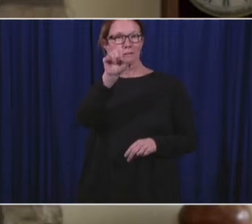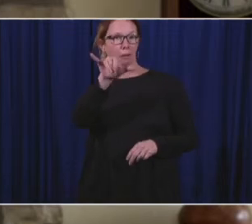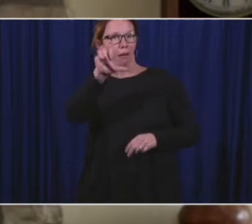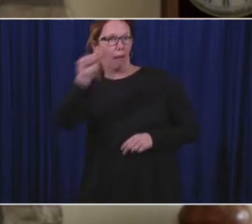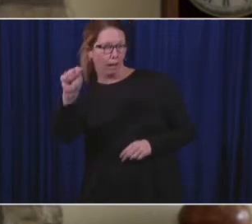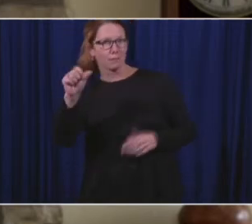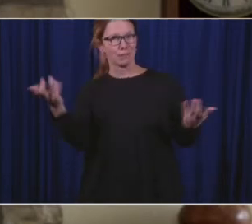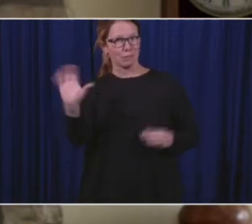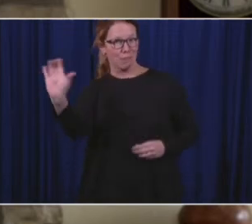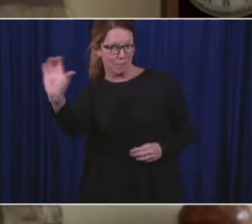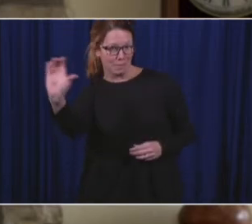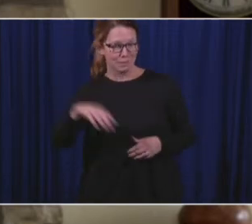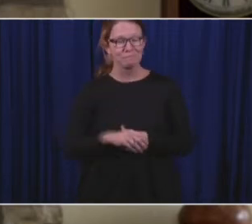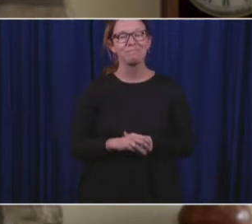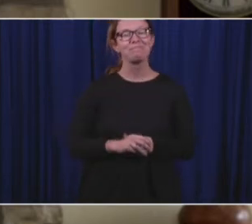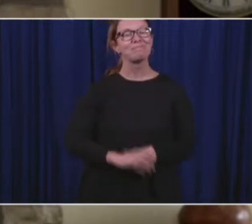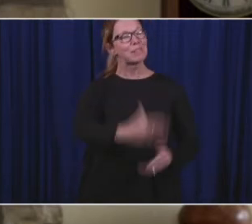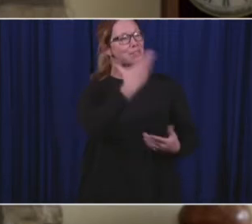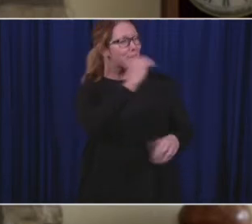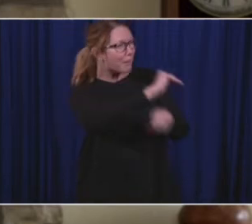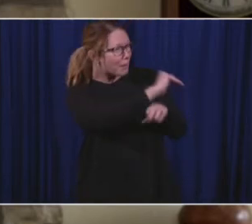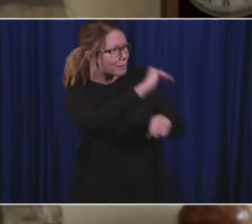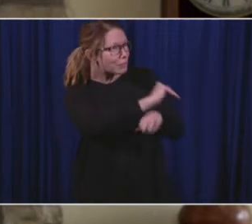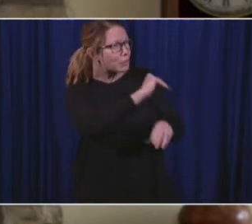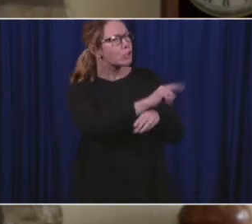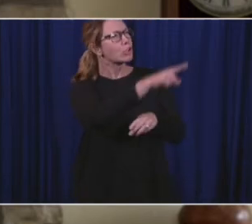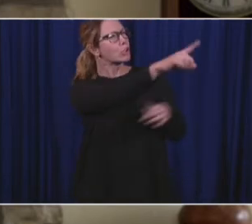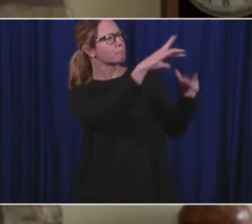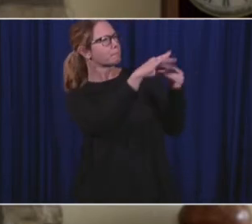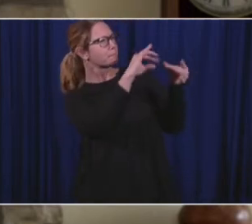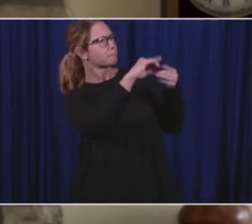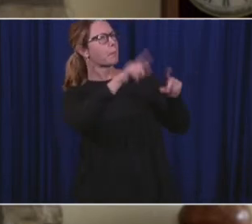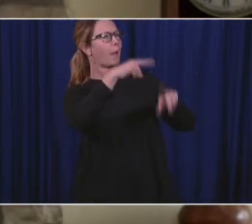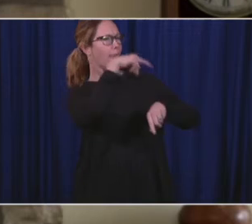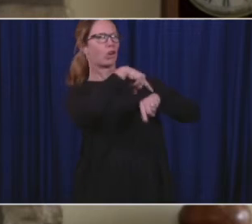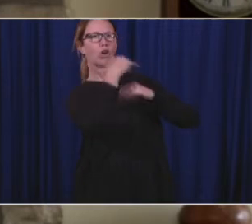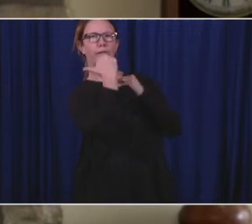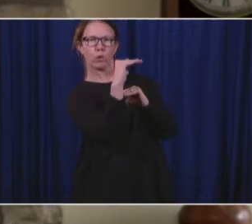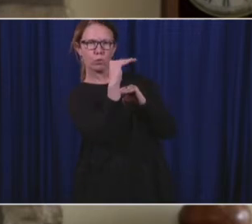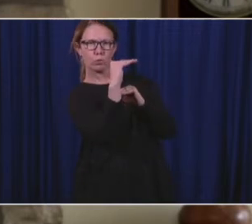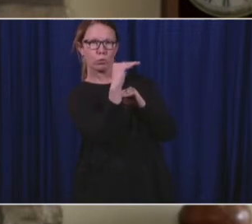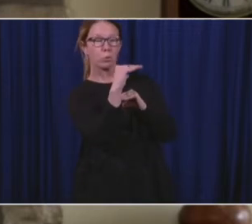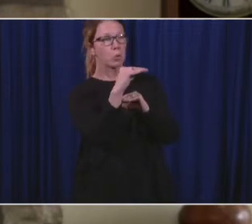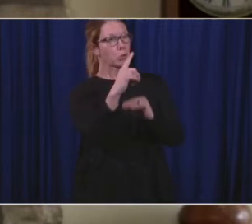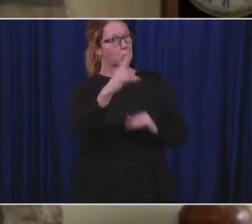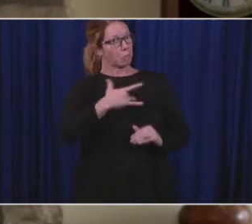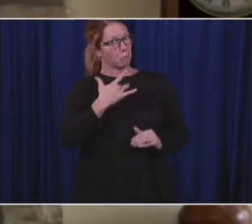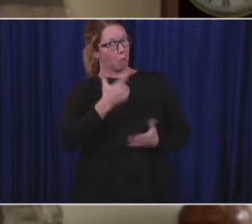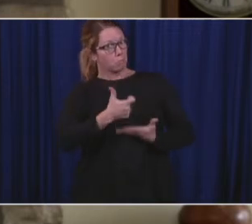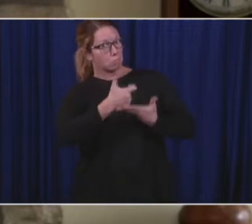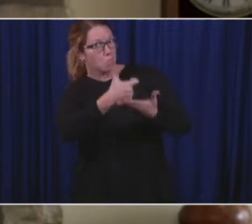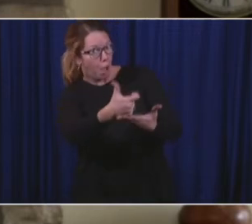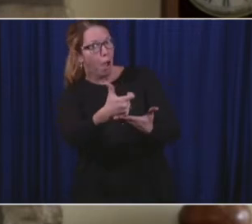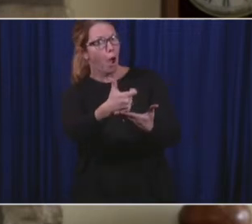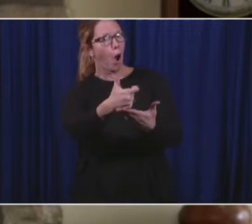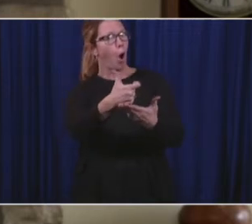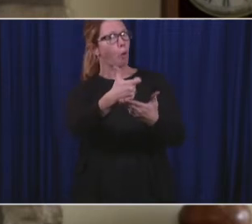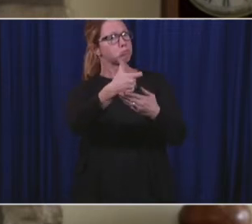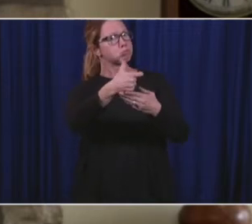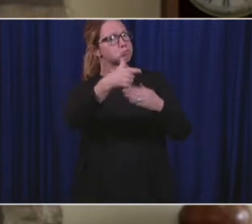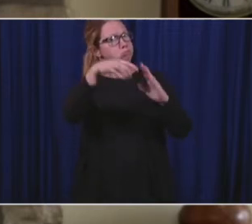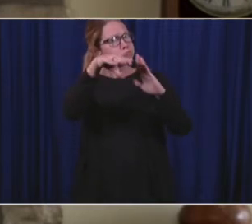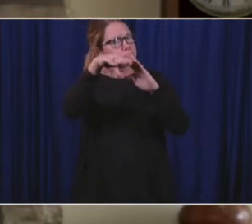Good afternoon, Governor. You talked earlier about the curfew having helped to create a